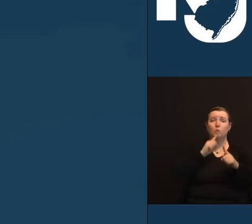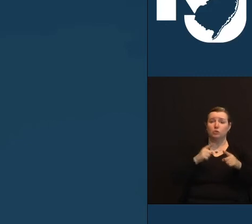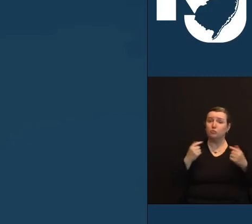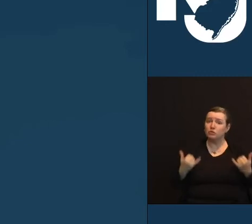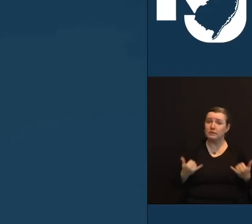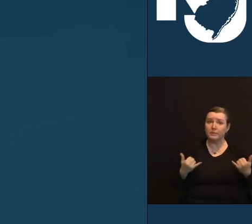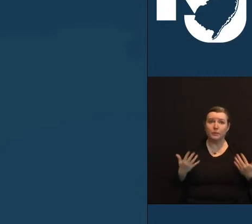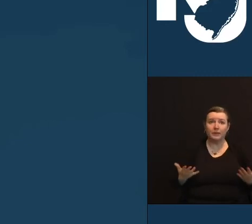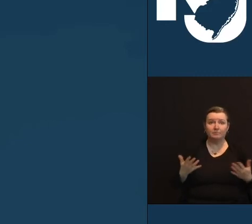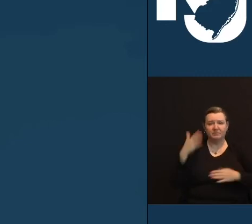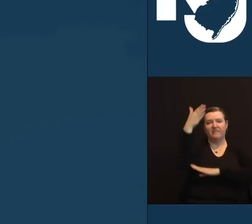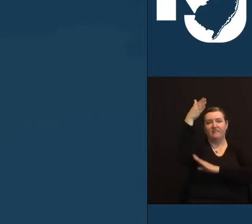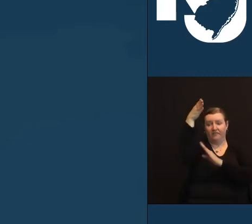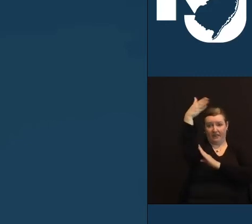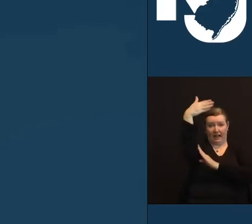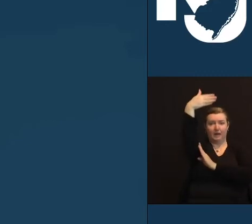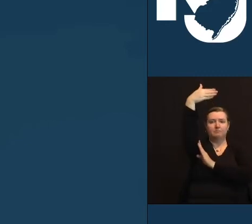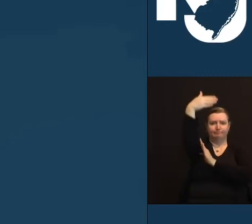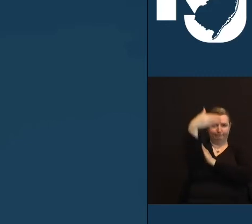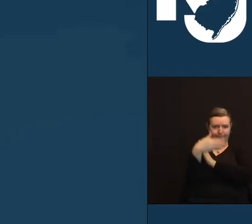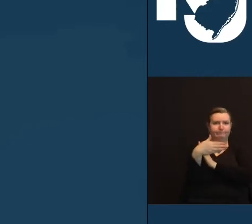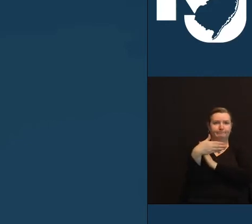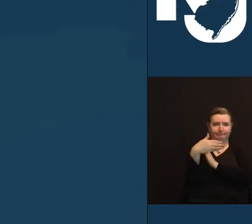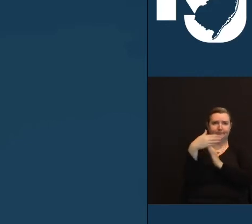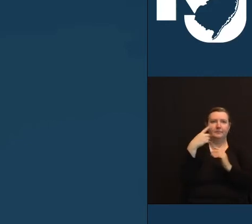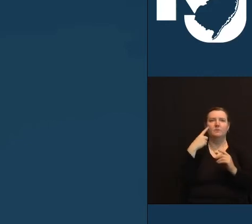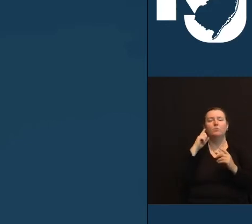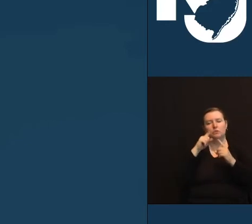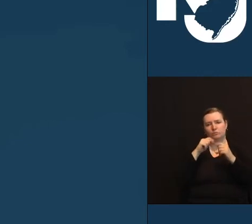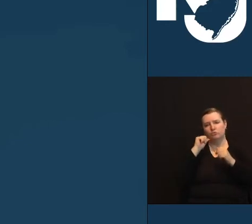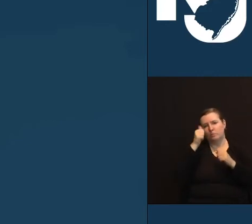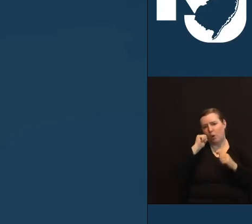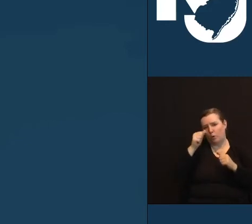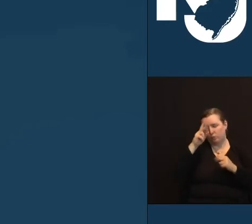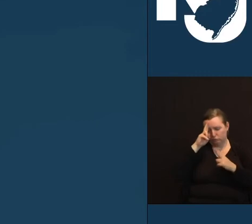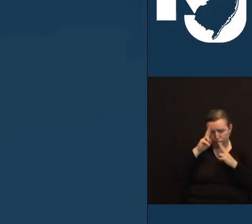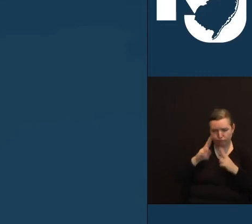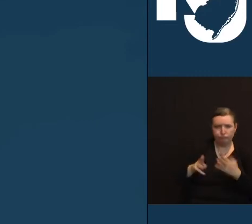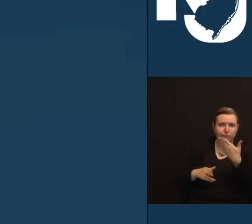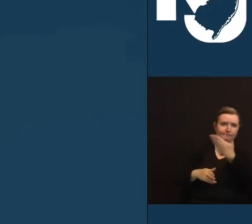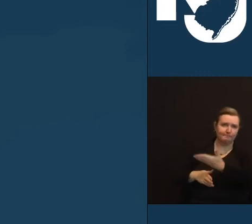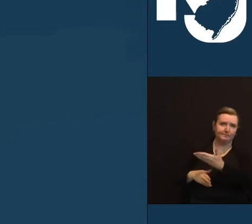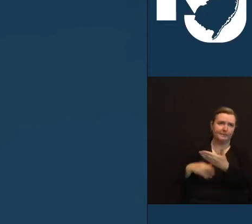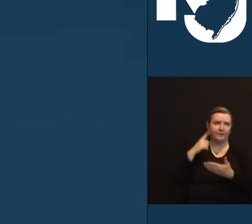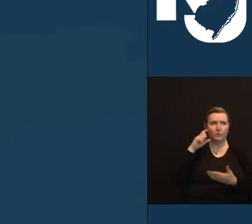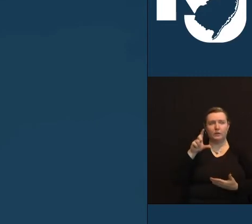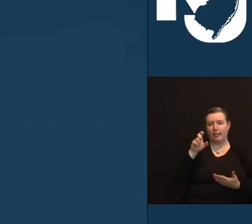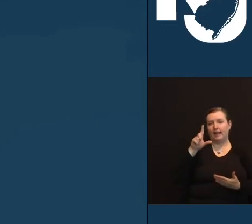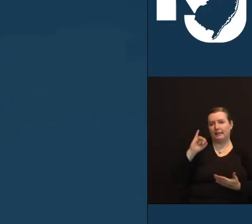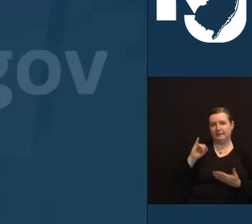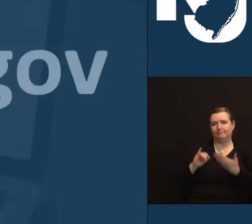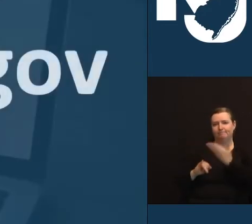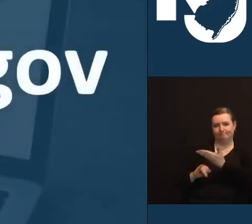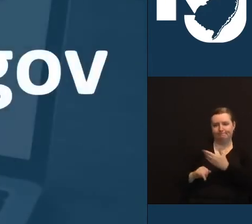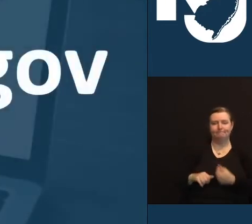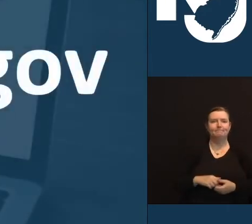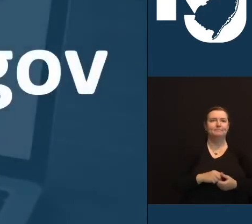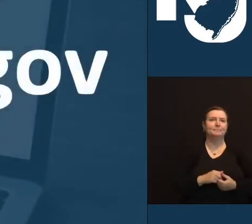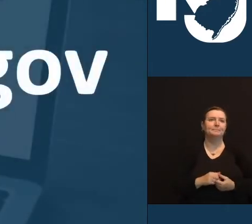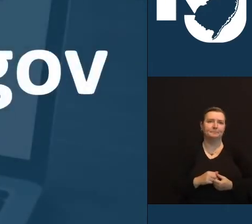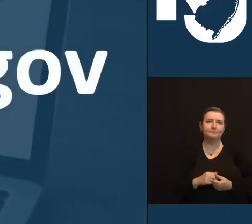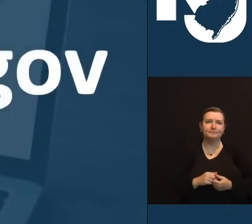down the state to half-staff tomorrow in her honor and memory. God bless you. That is all for today. Please